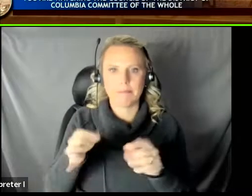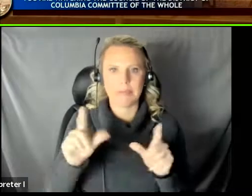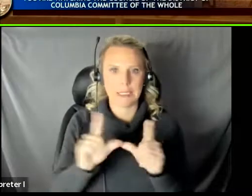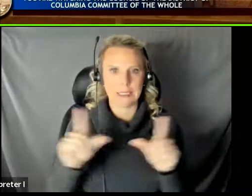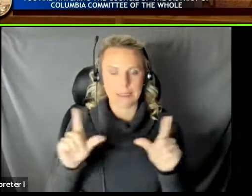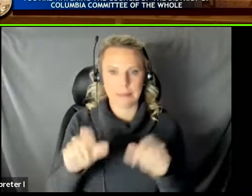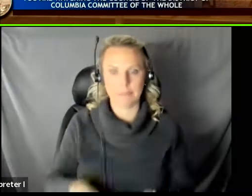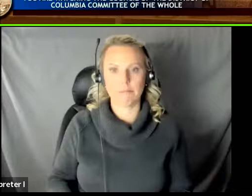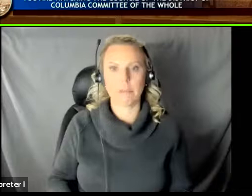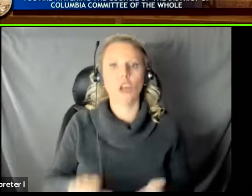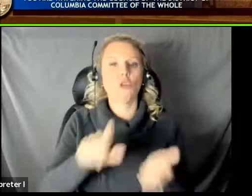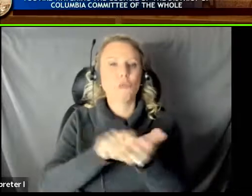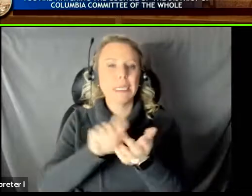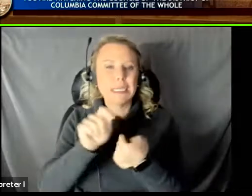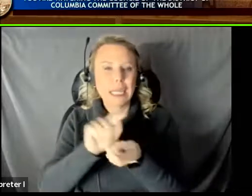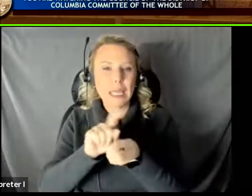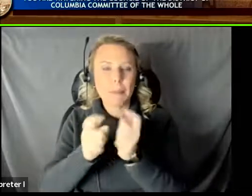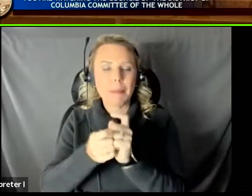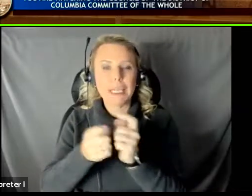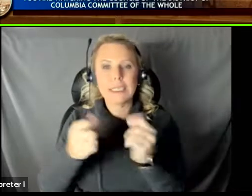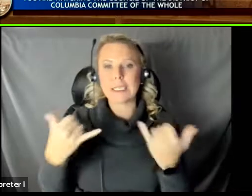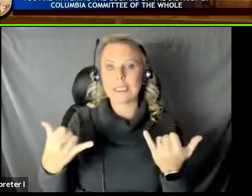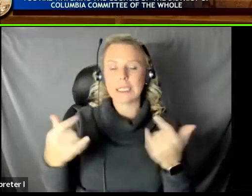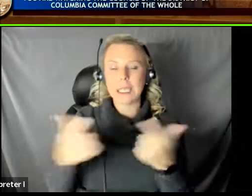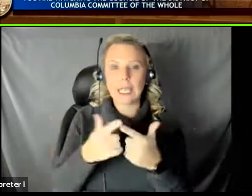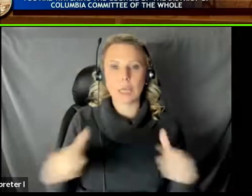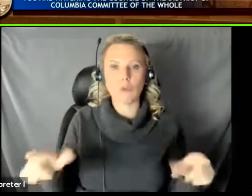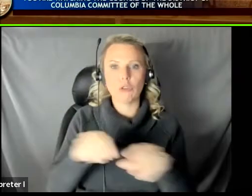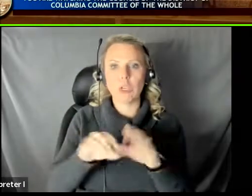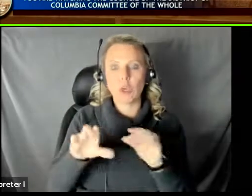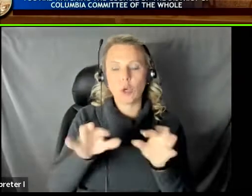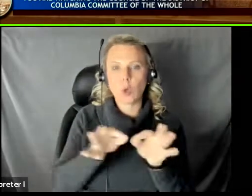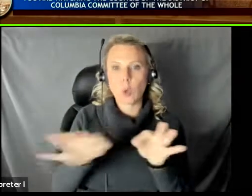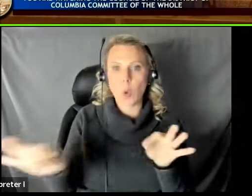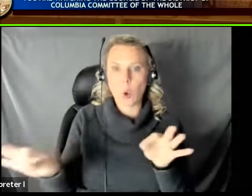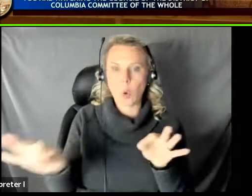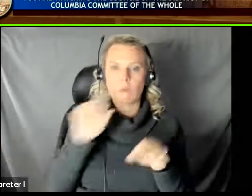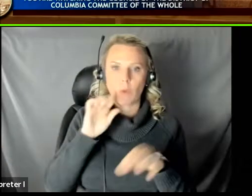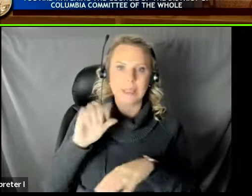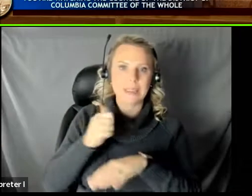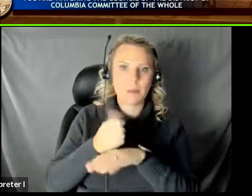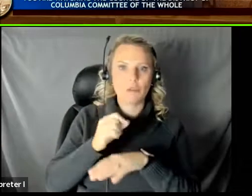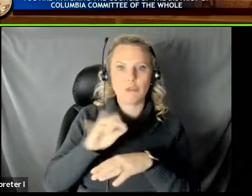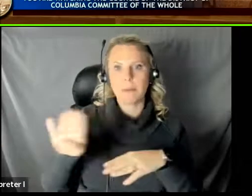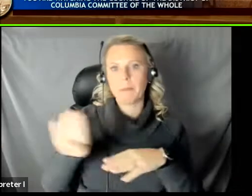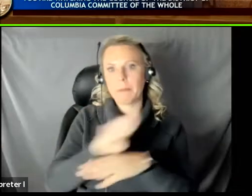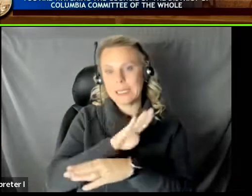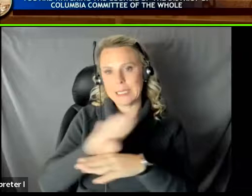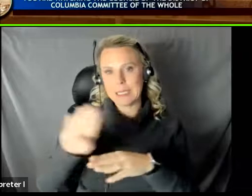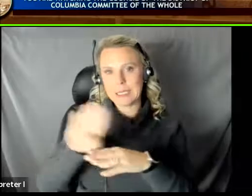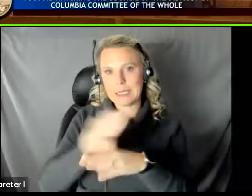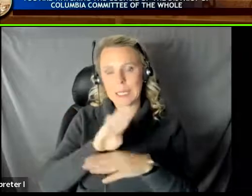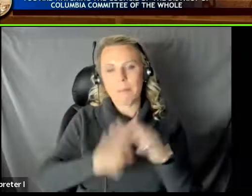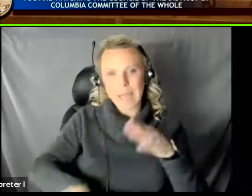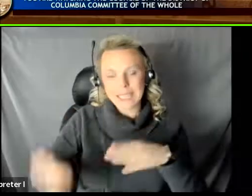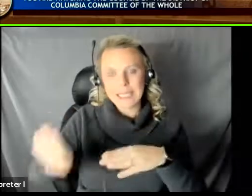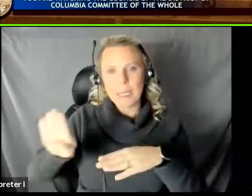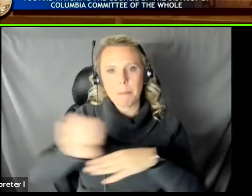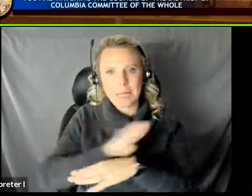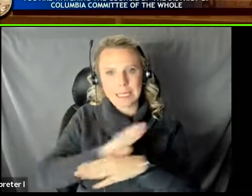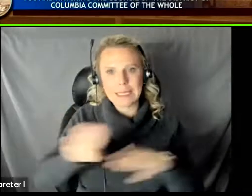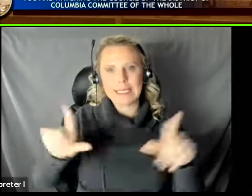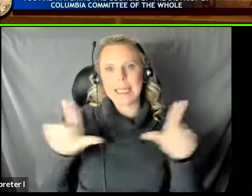print slightly amends existing language in the code regarding the establishment of the basic business